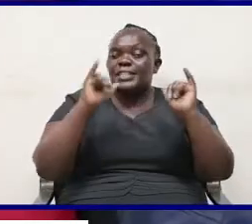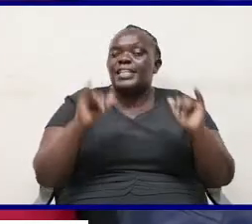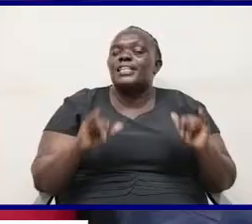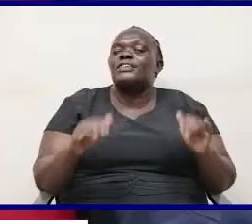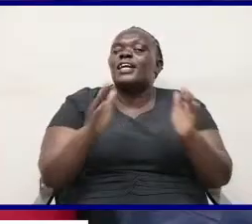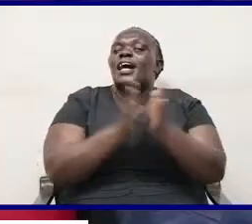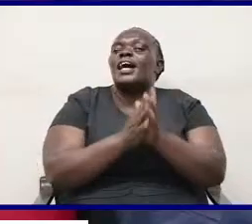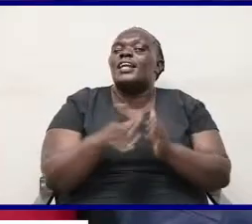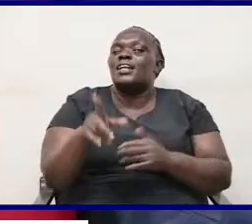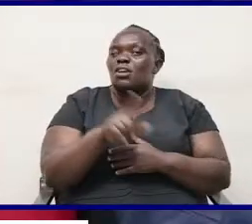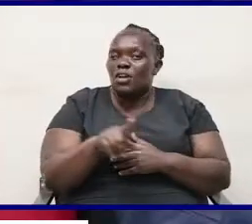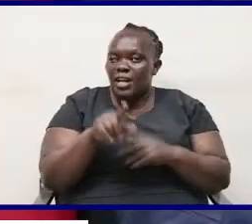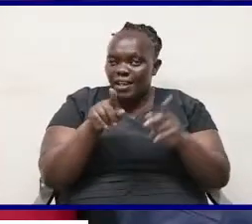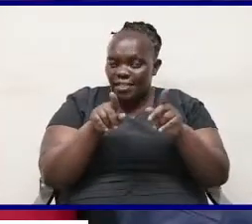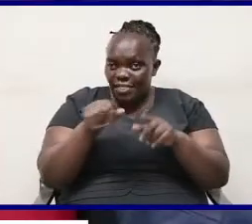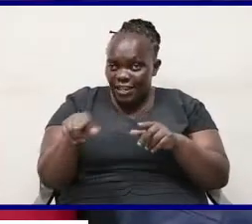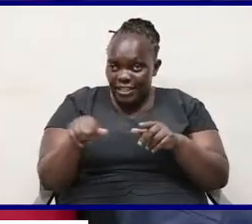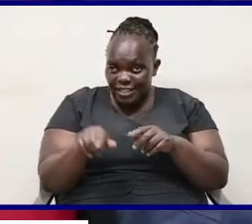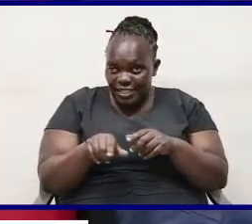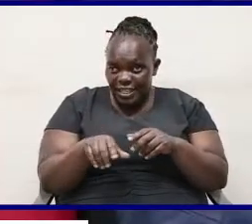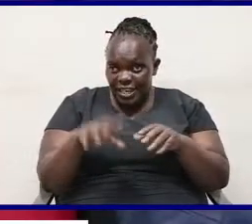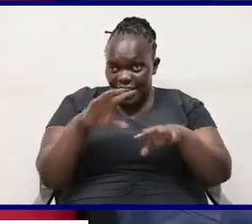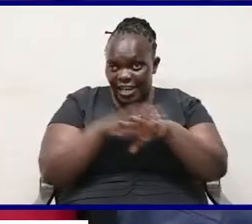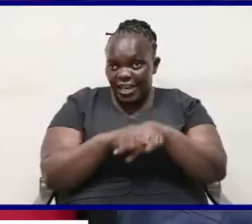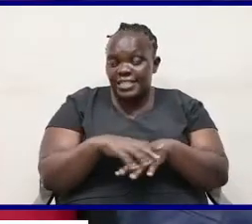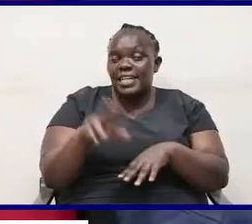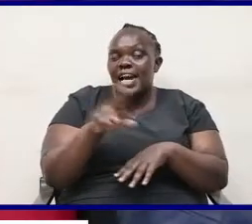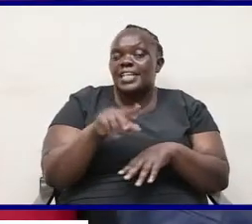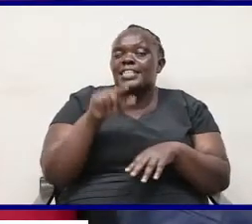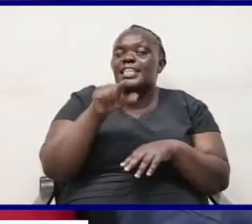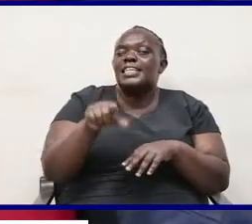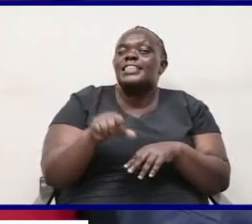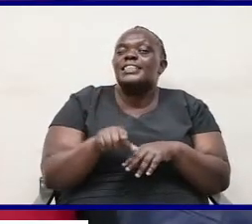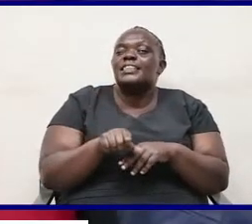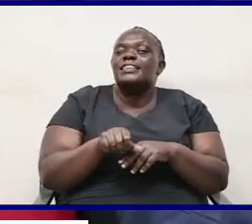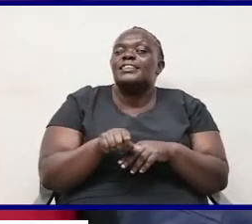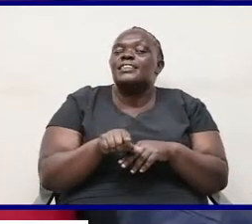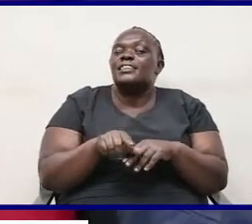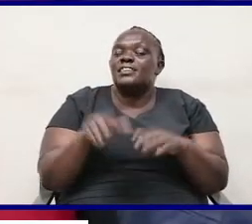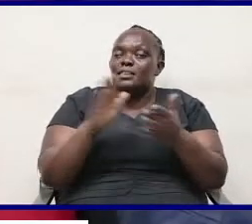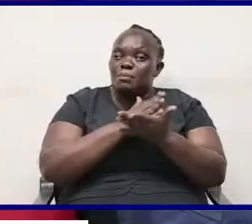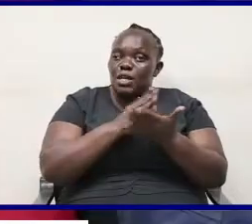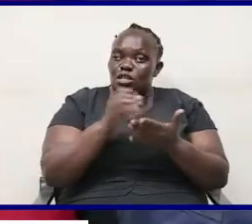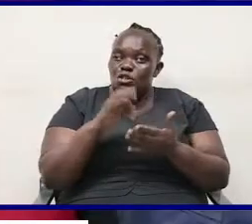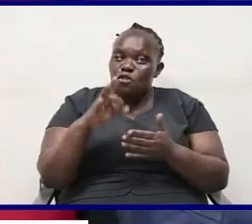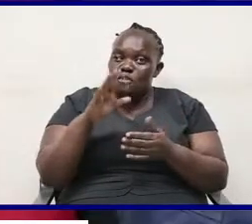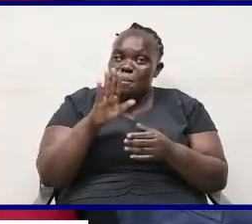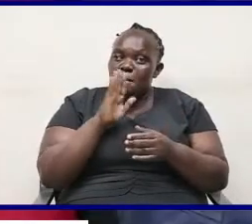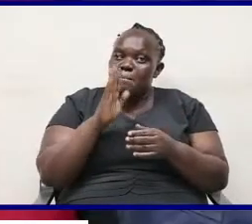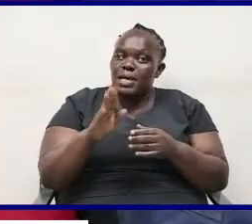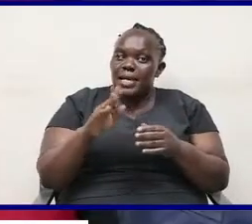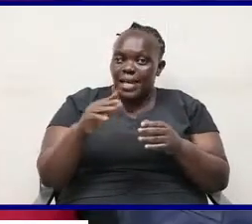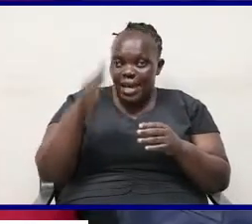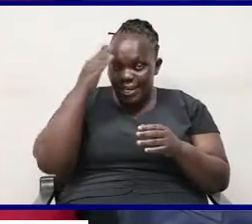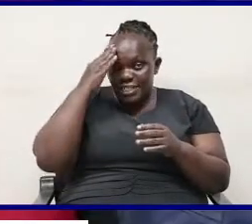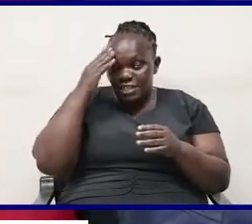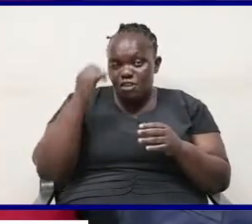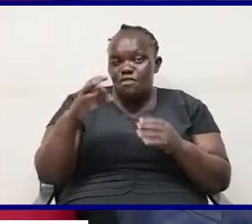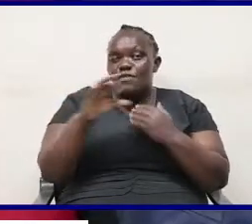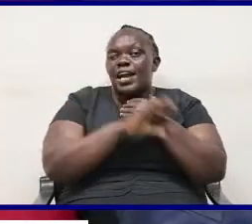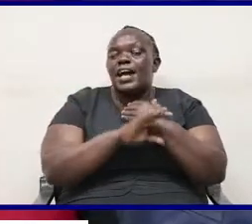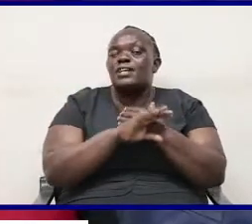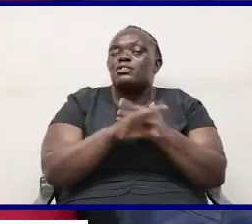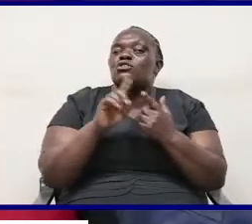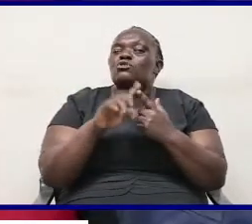and locally that are actually getting us into that space of being identified as the country